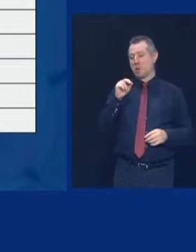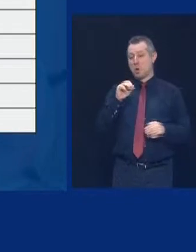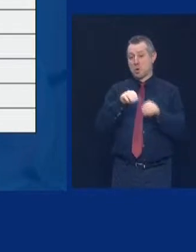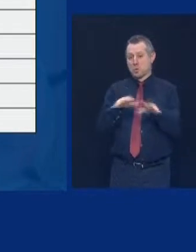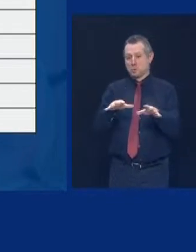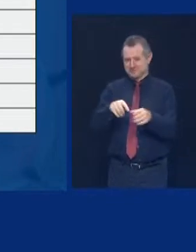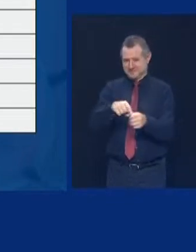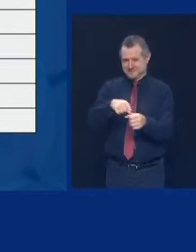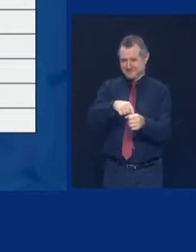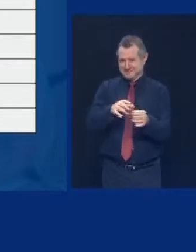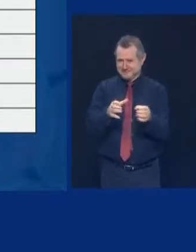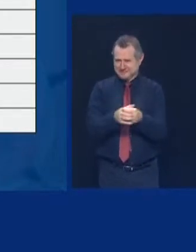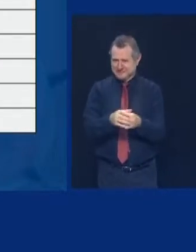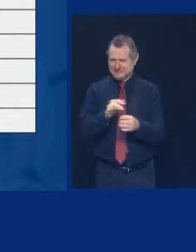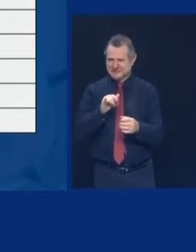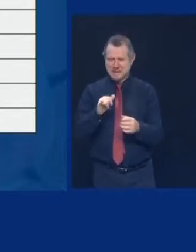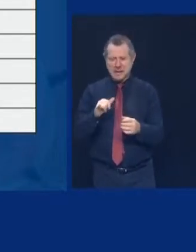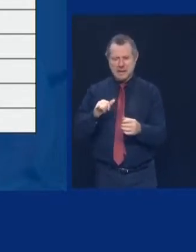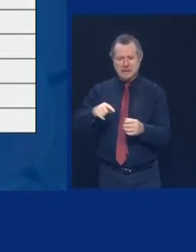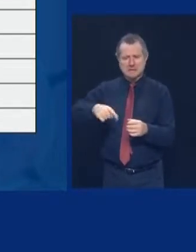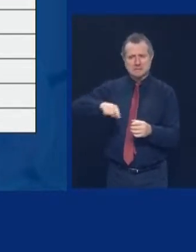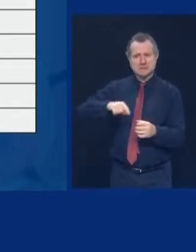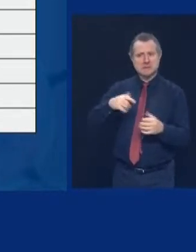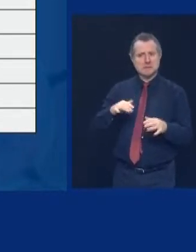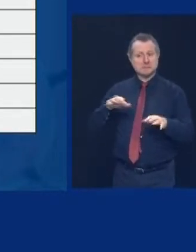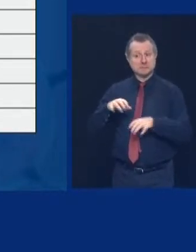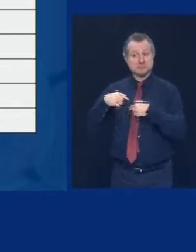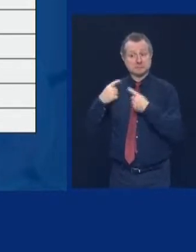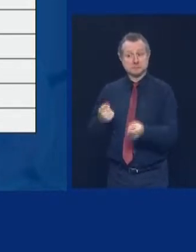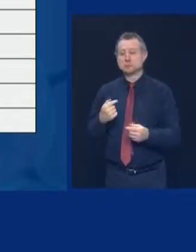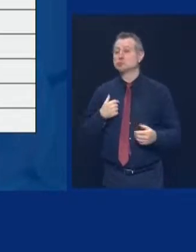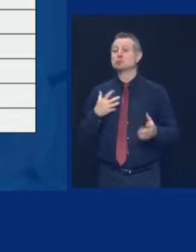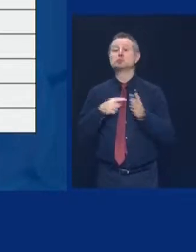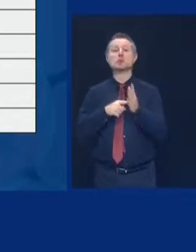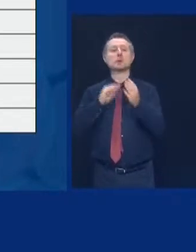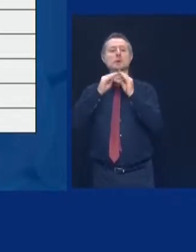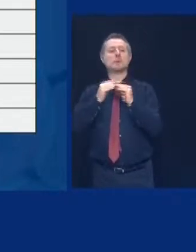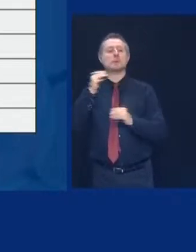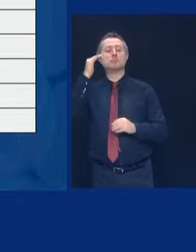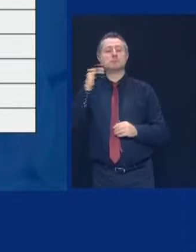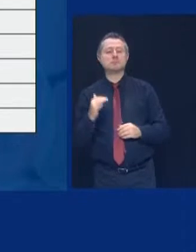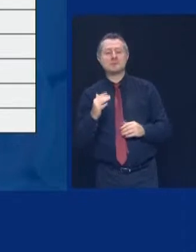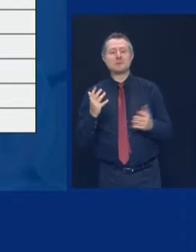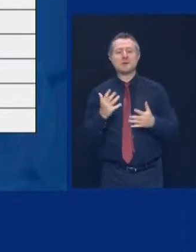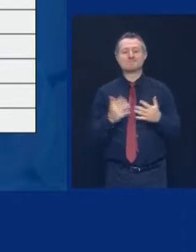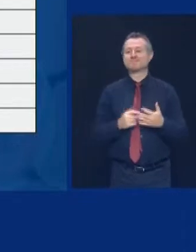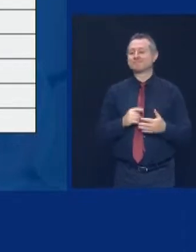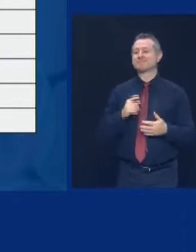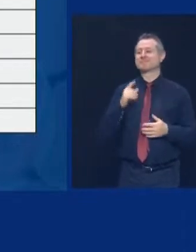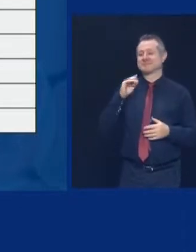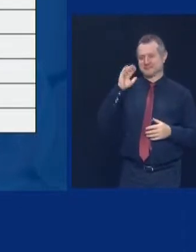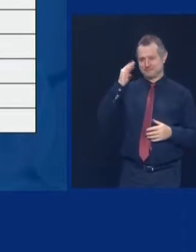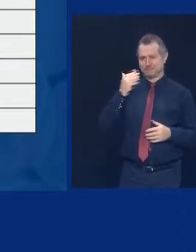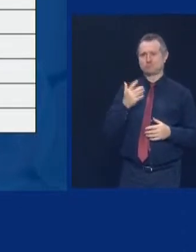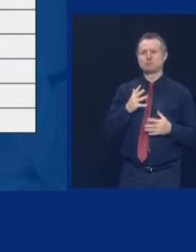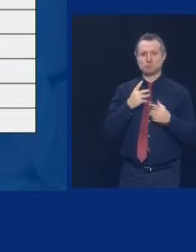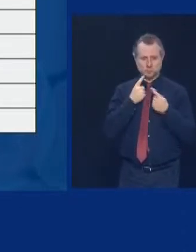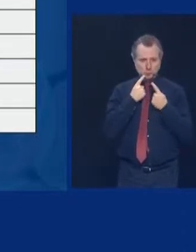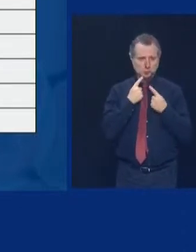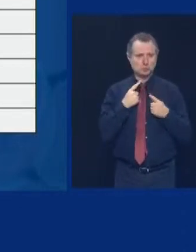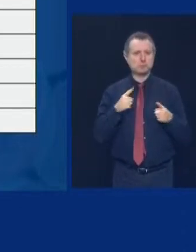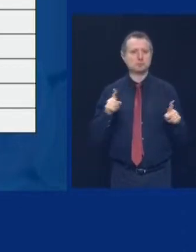this is what they did. First, what this shows is it is working. It is